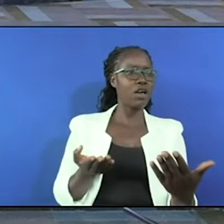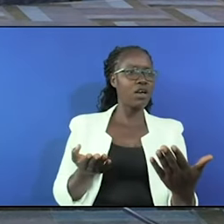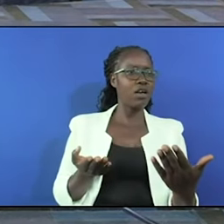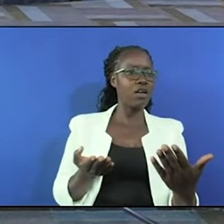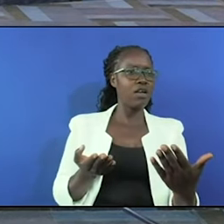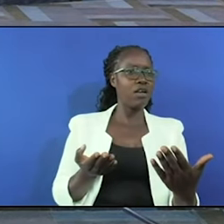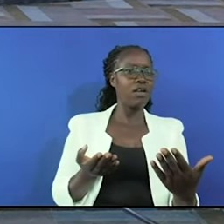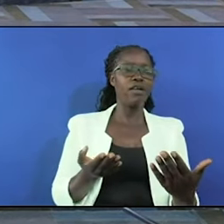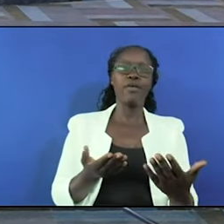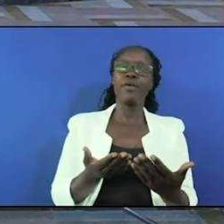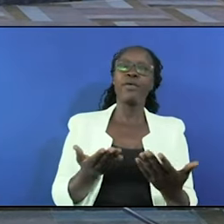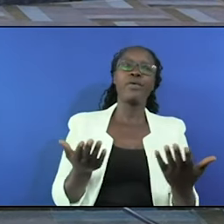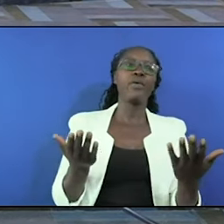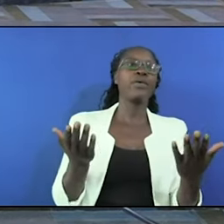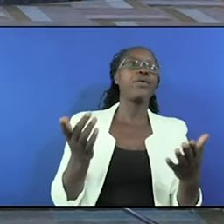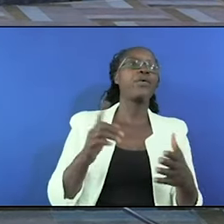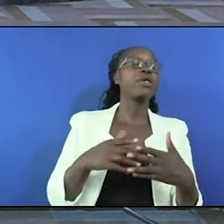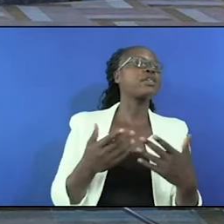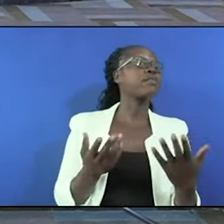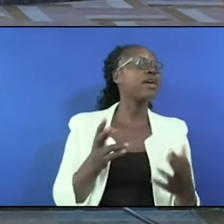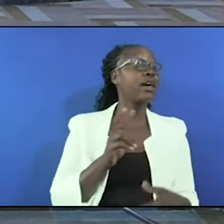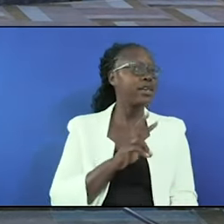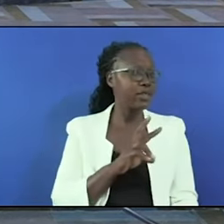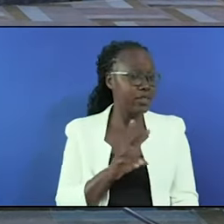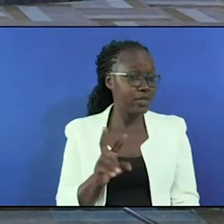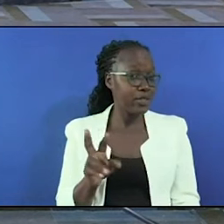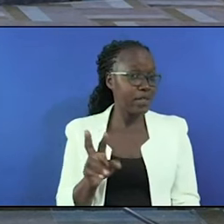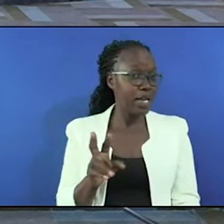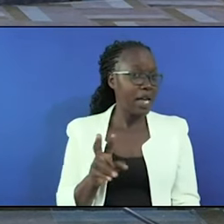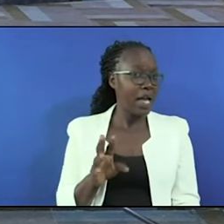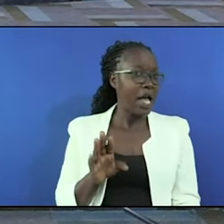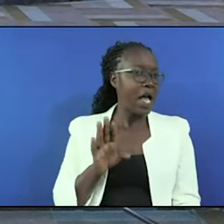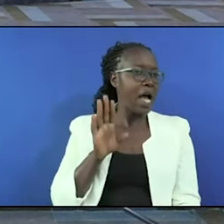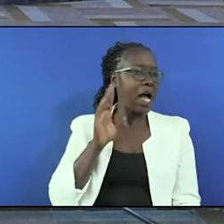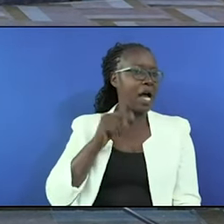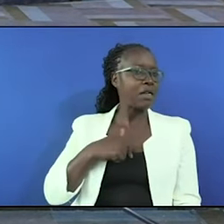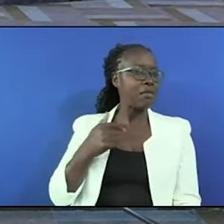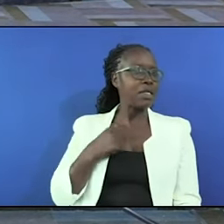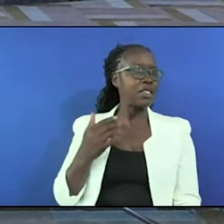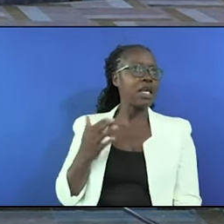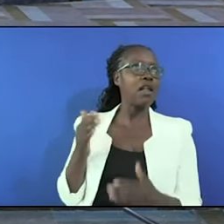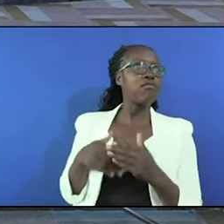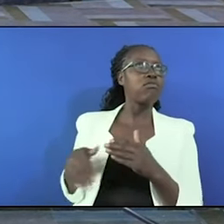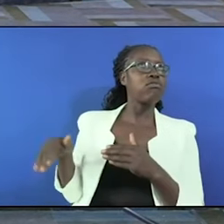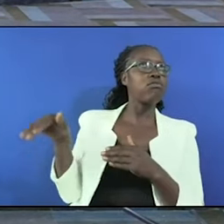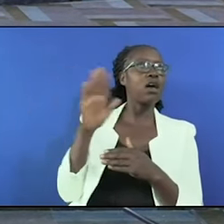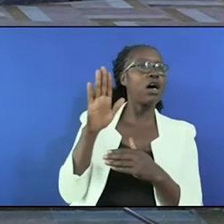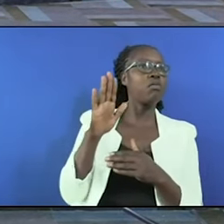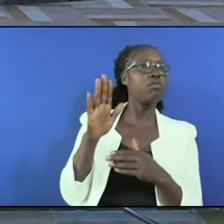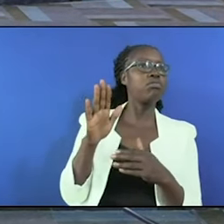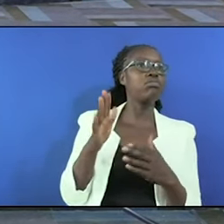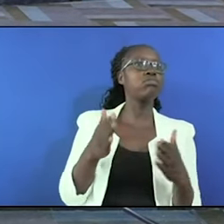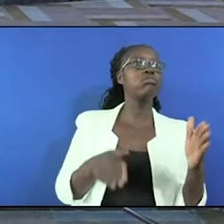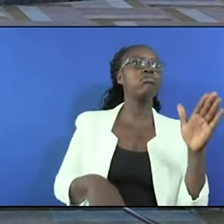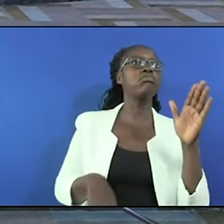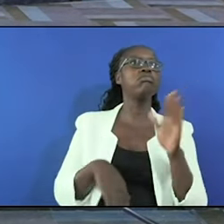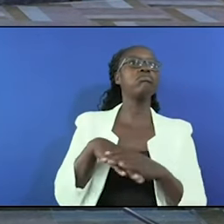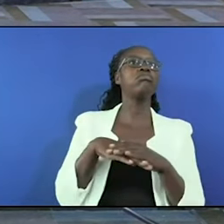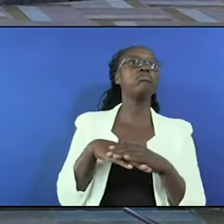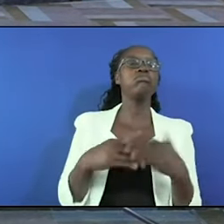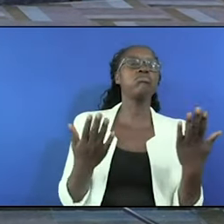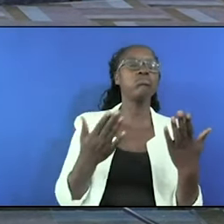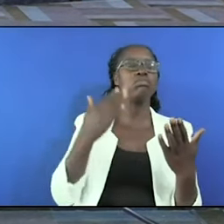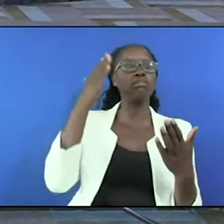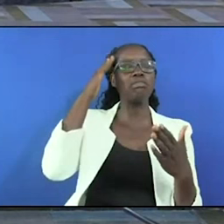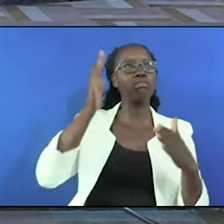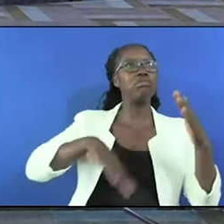The rest is a story I am telling you here. I had myself on the air with the vehicle. We came